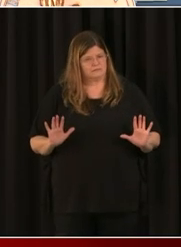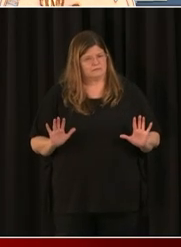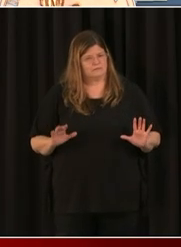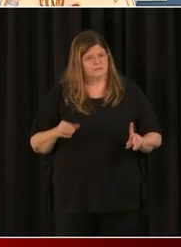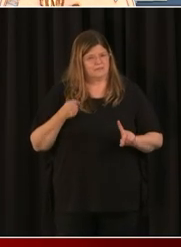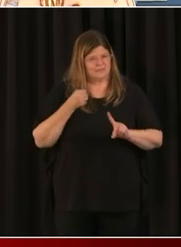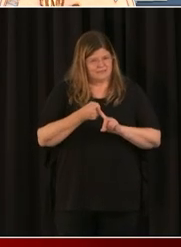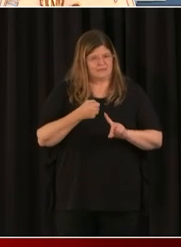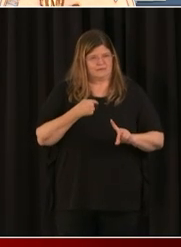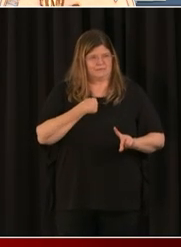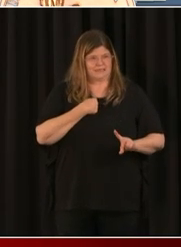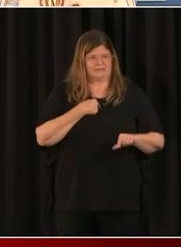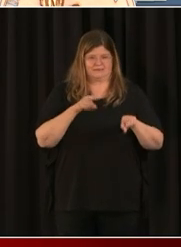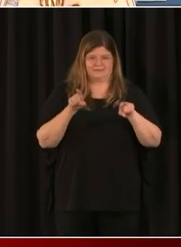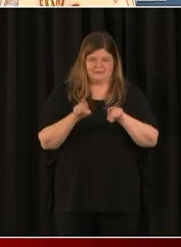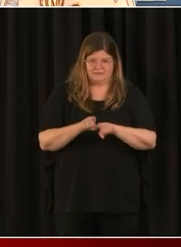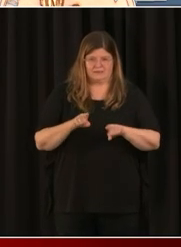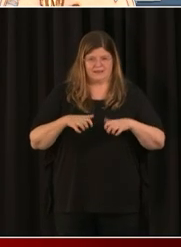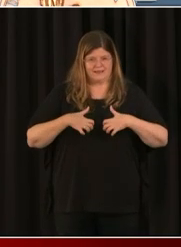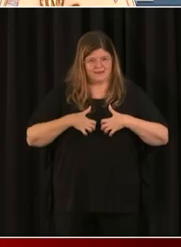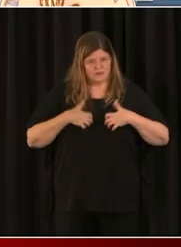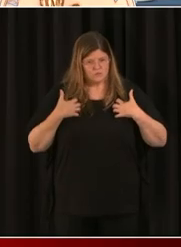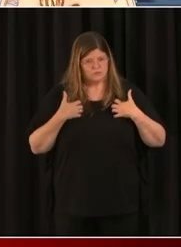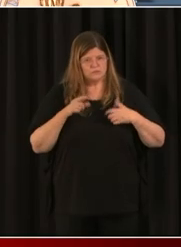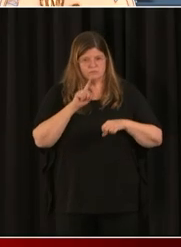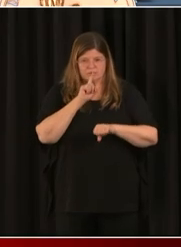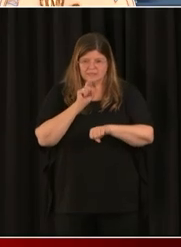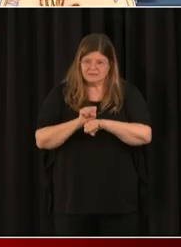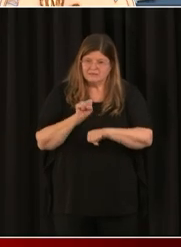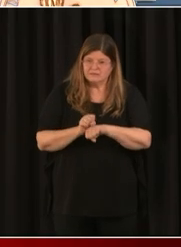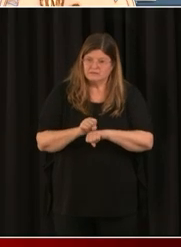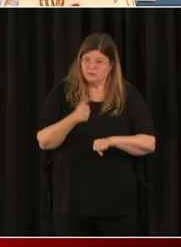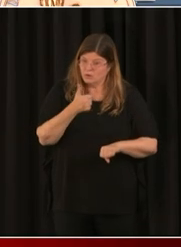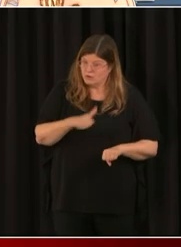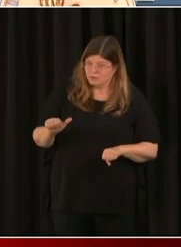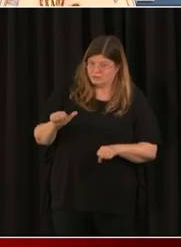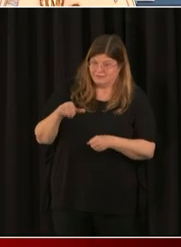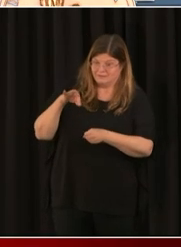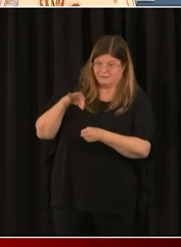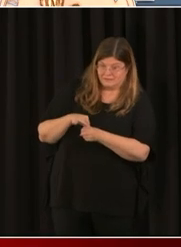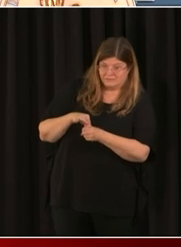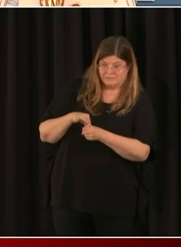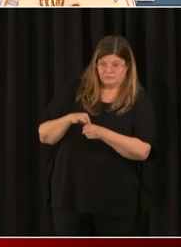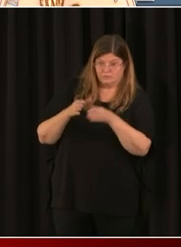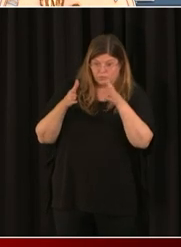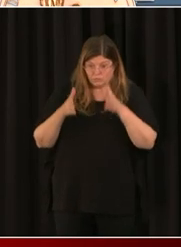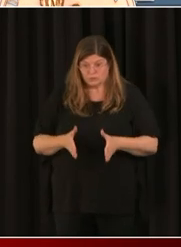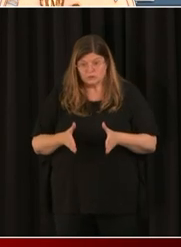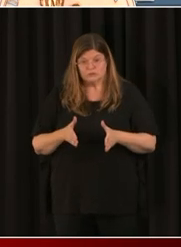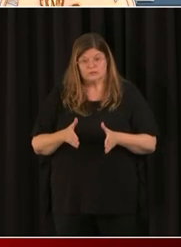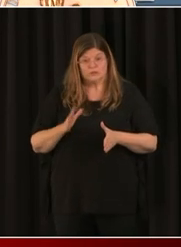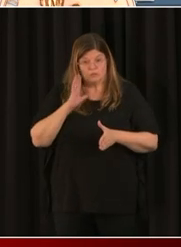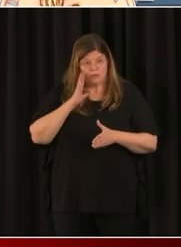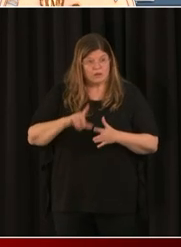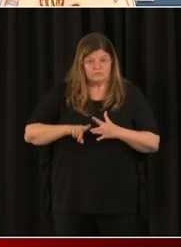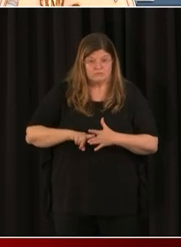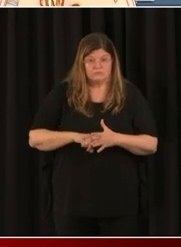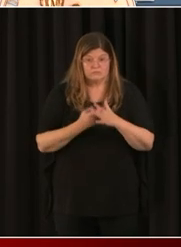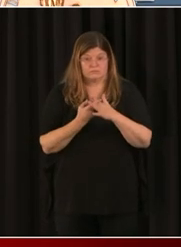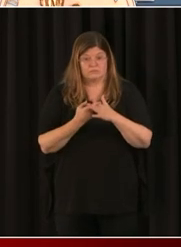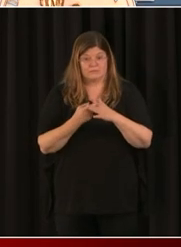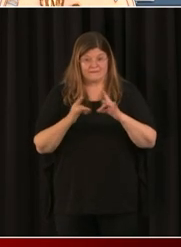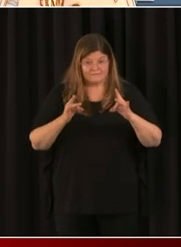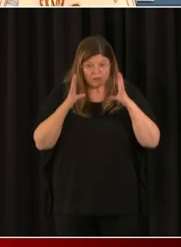strikes me as, it angers me actually, that any elected official would incite violence, put